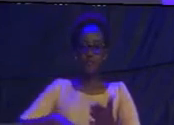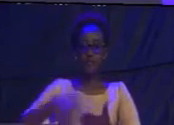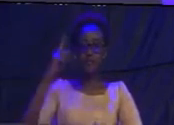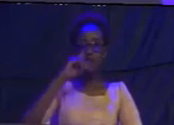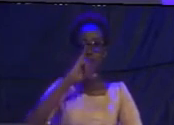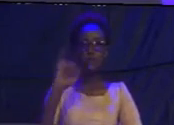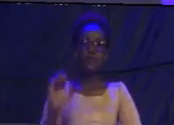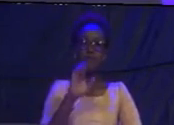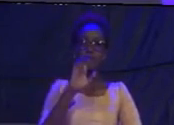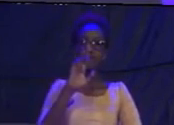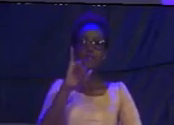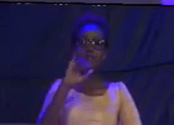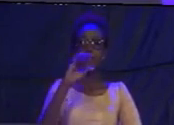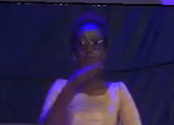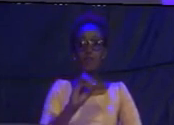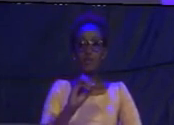when you overcome